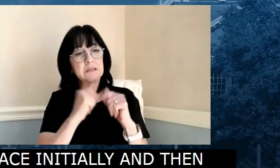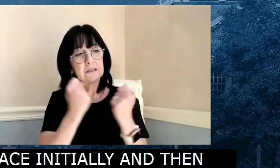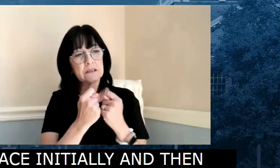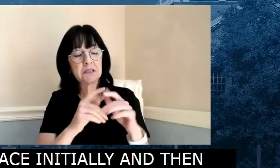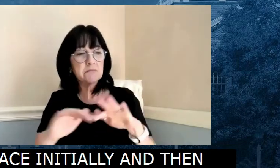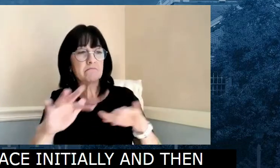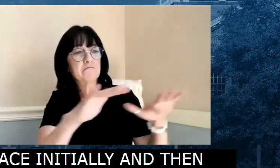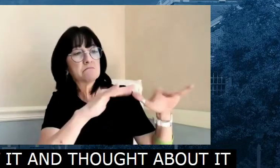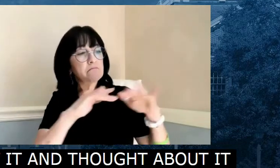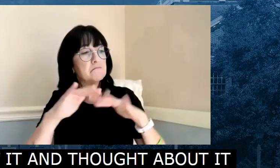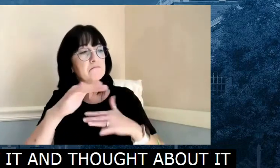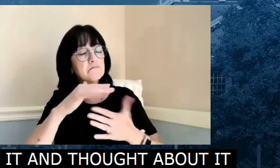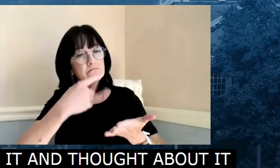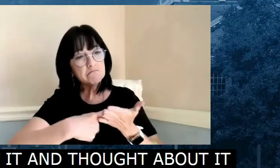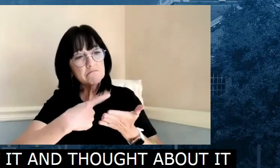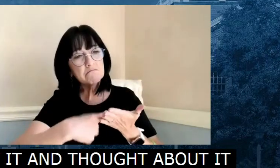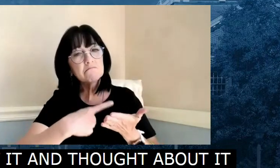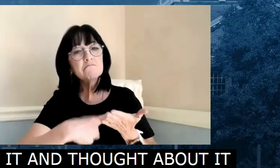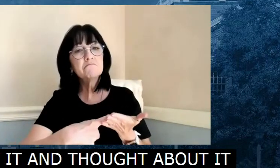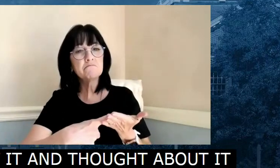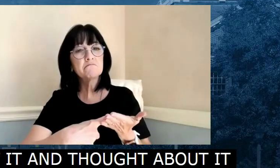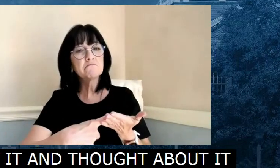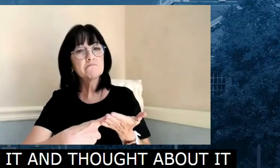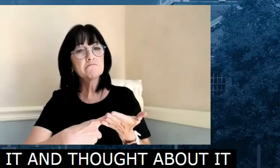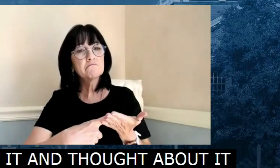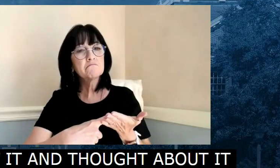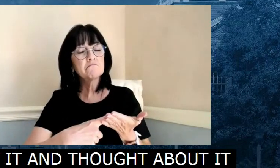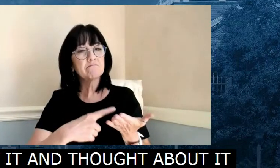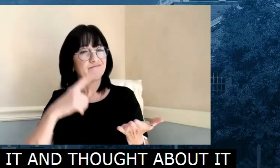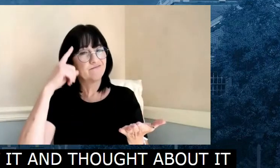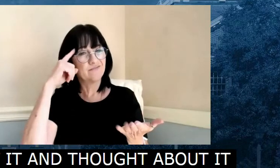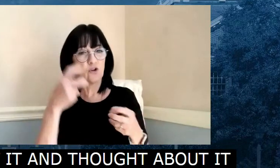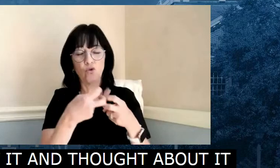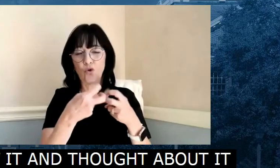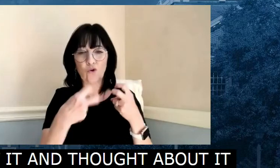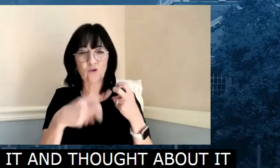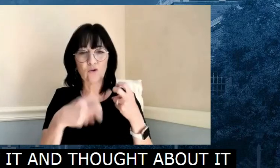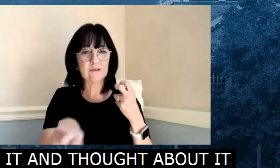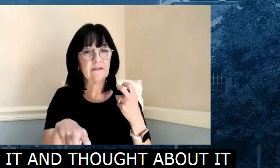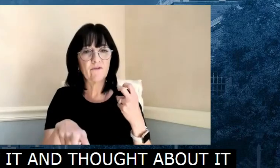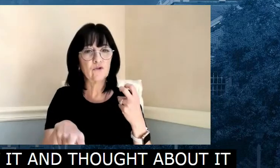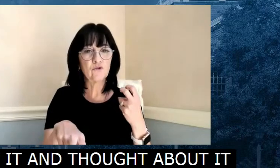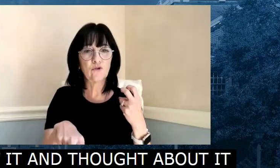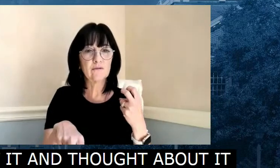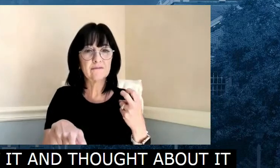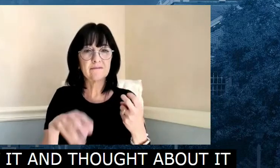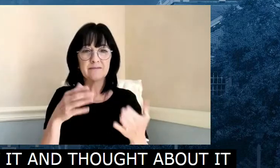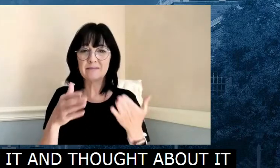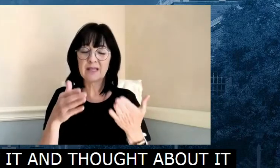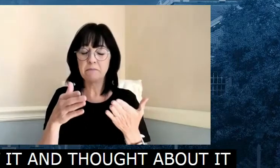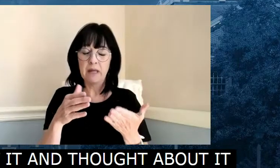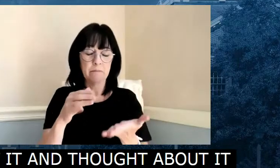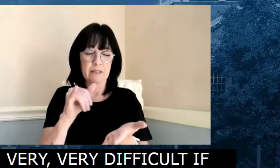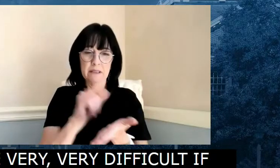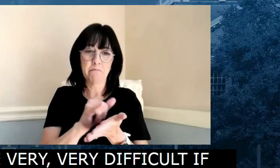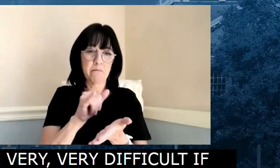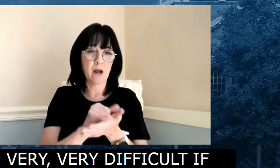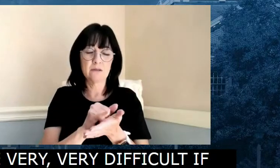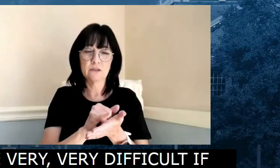thought that it would be very, very difficult, if not impossible, to enforce, as well